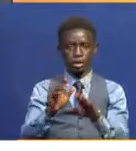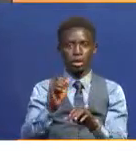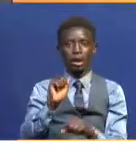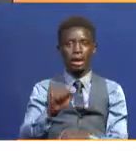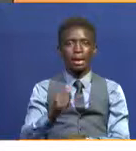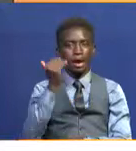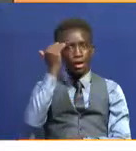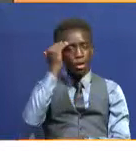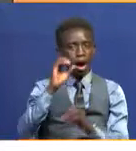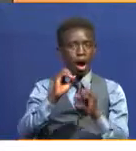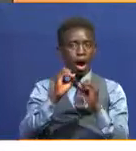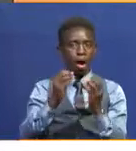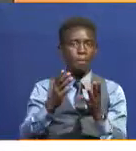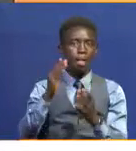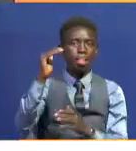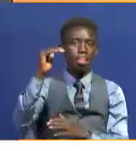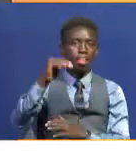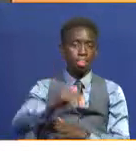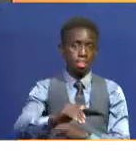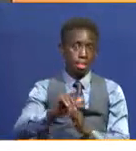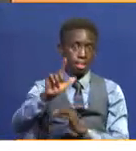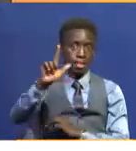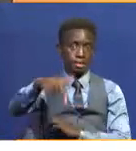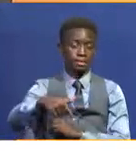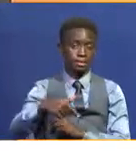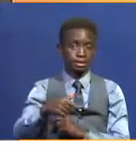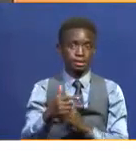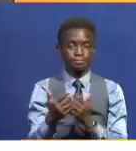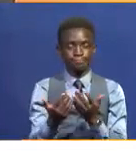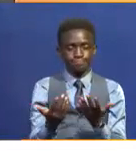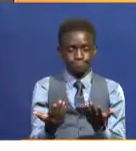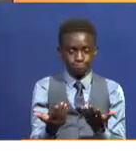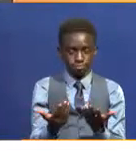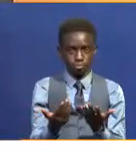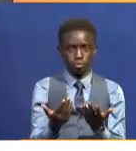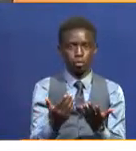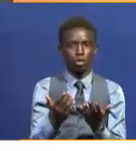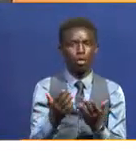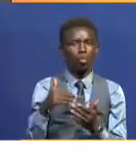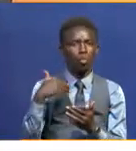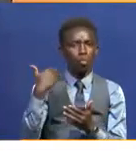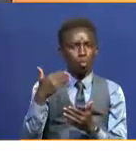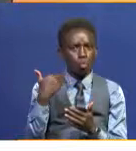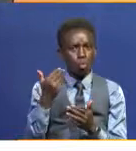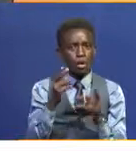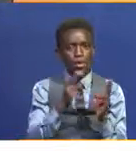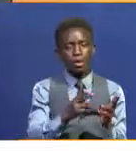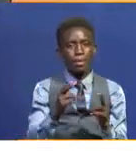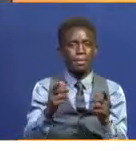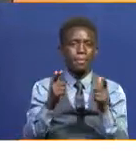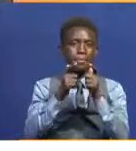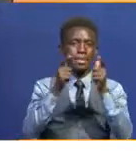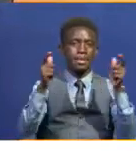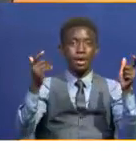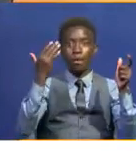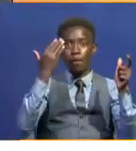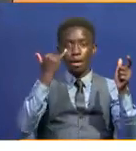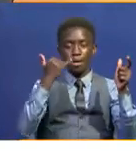depreciate by then, foreign interest at that time is normally bigger, just because there's that